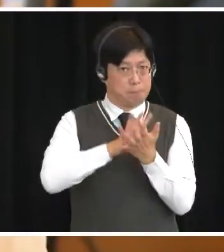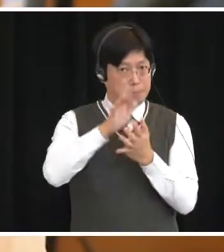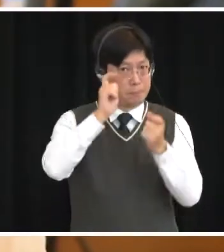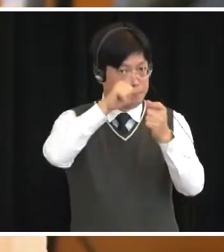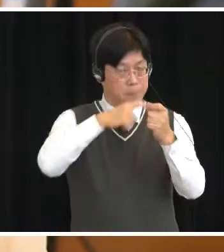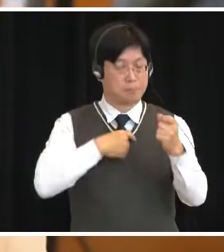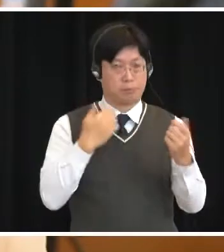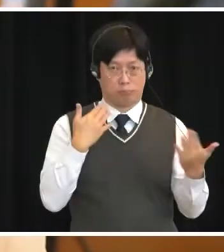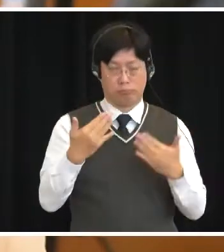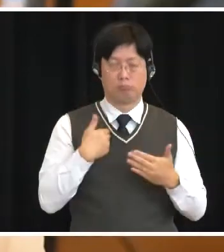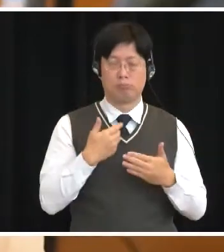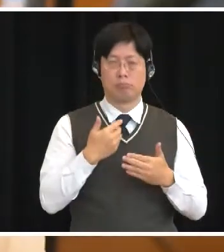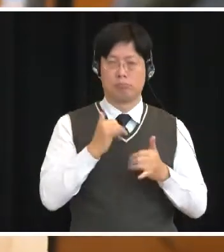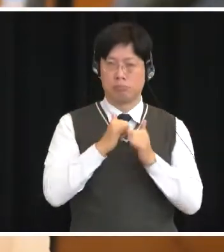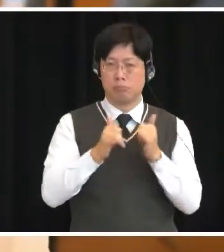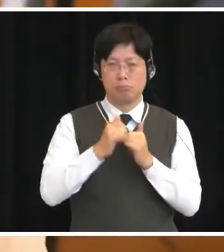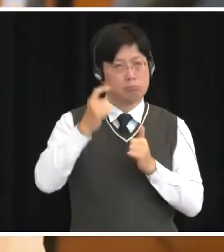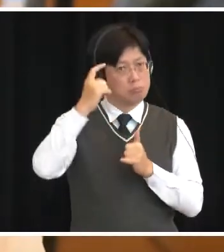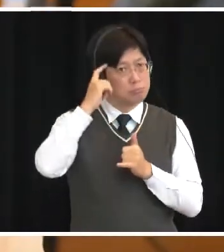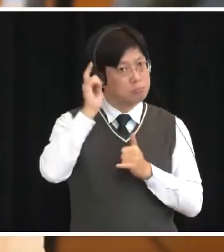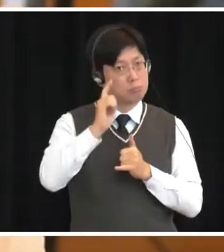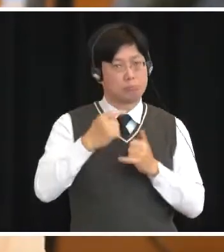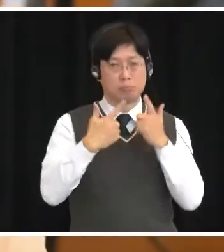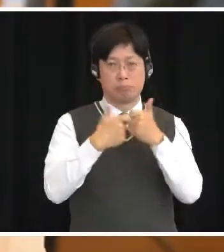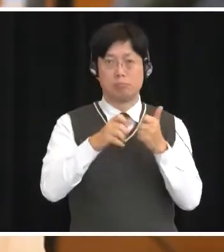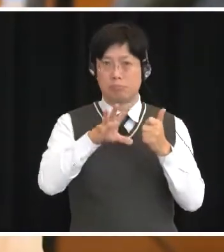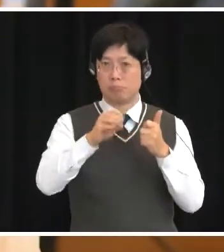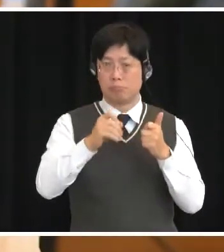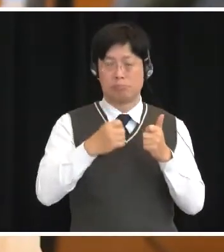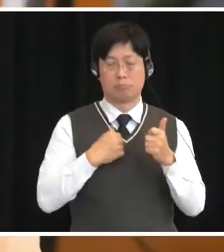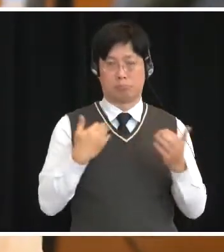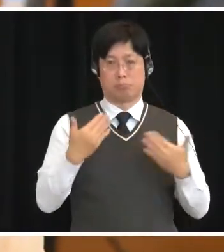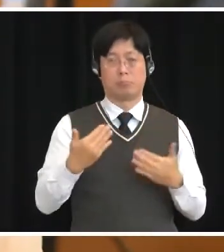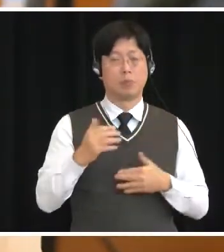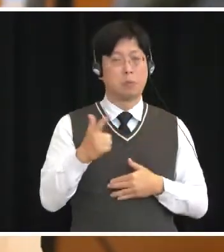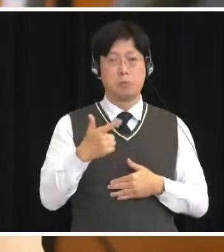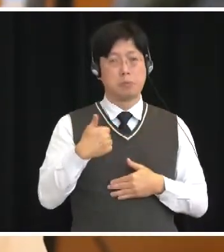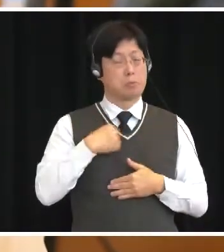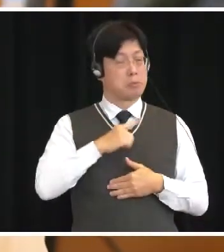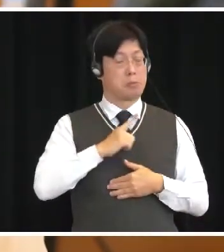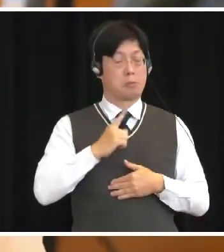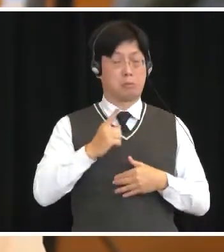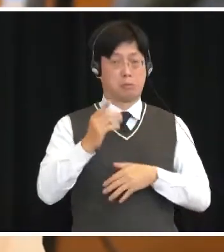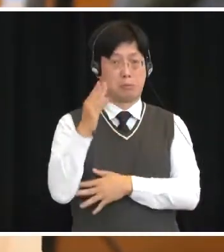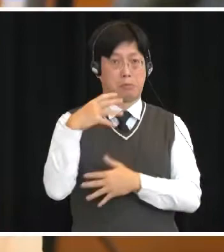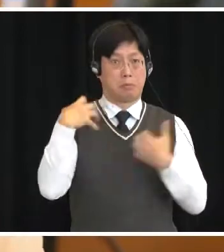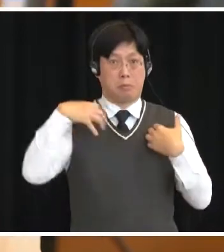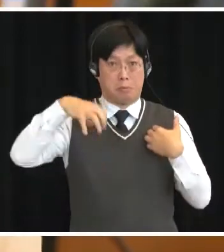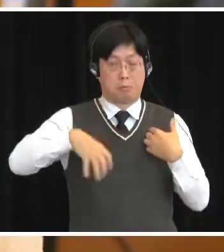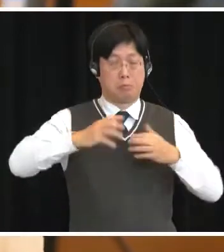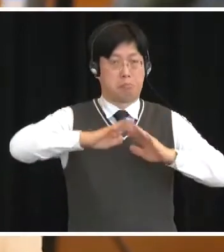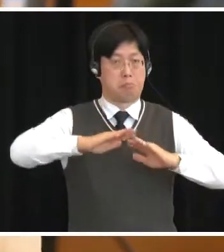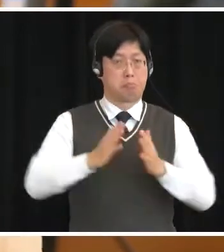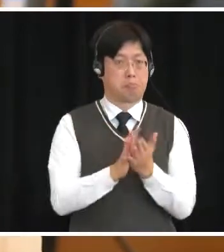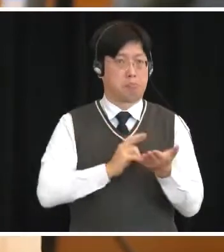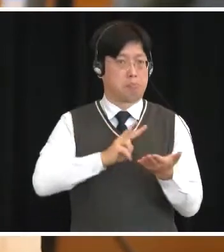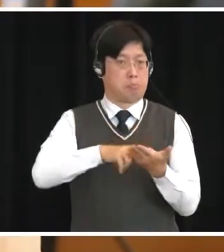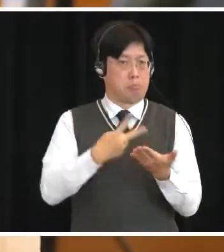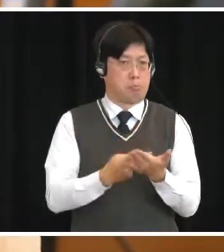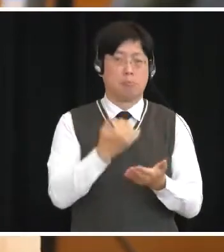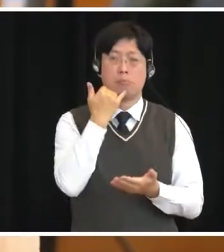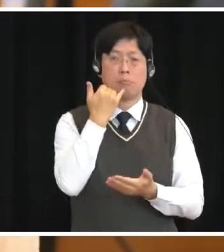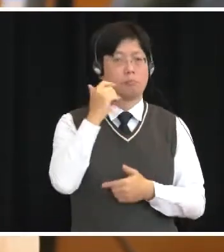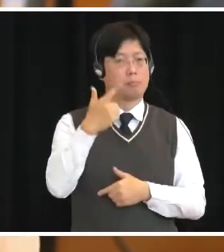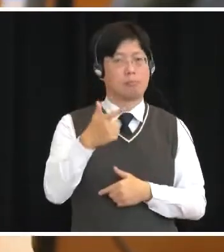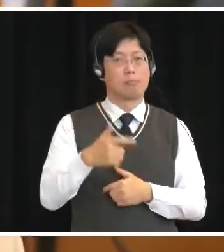is forged among the majority of our citizens. it's not that the